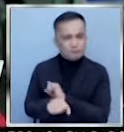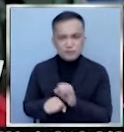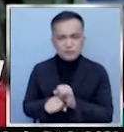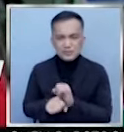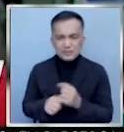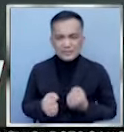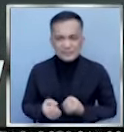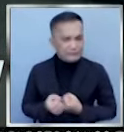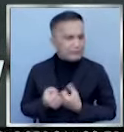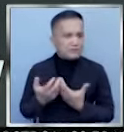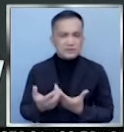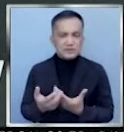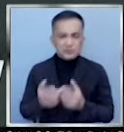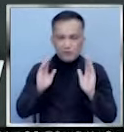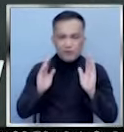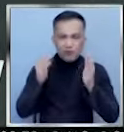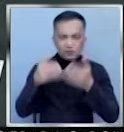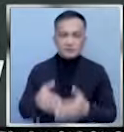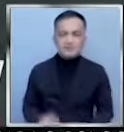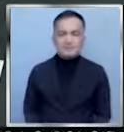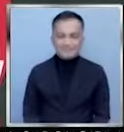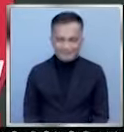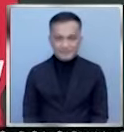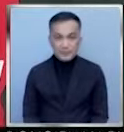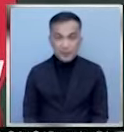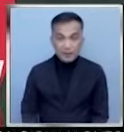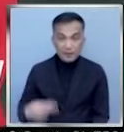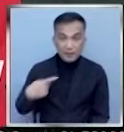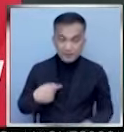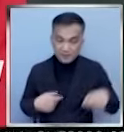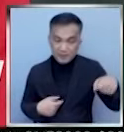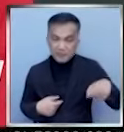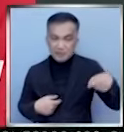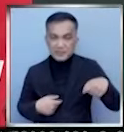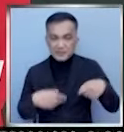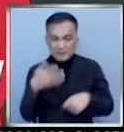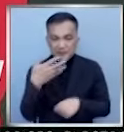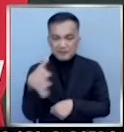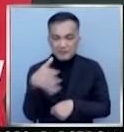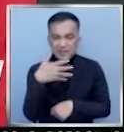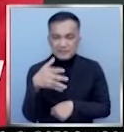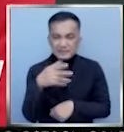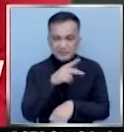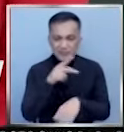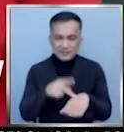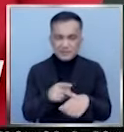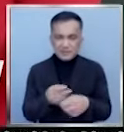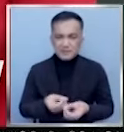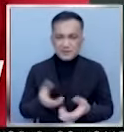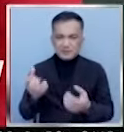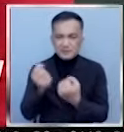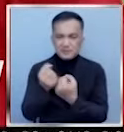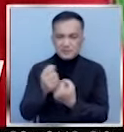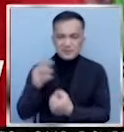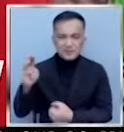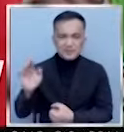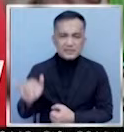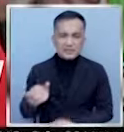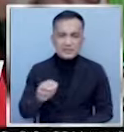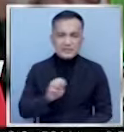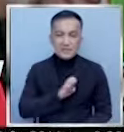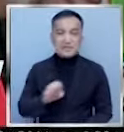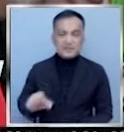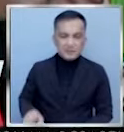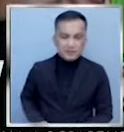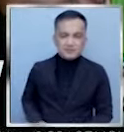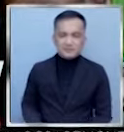niya, focus. May mga bit-bit pang Philippine flag si Melanie para ipamigay sa supporter si Michelle sa El Salvador. I know that you